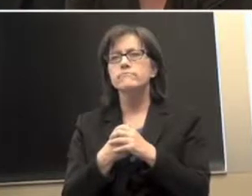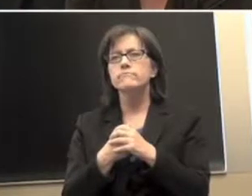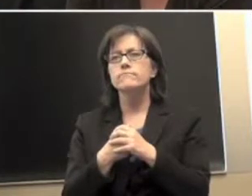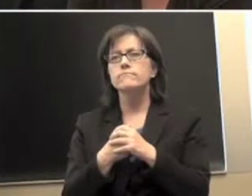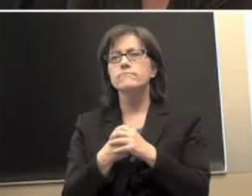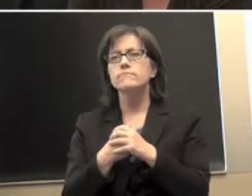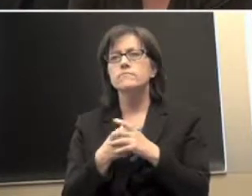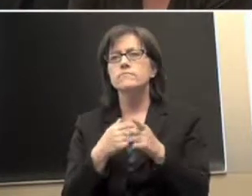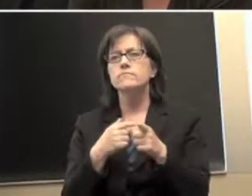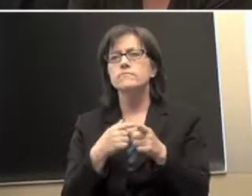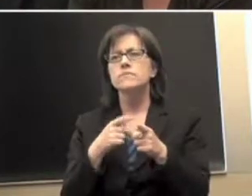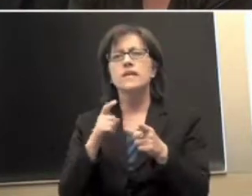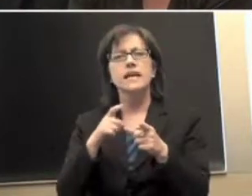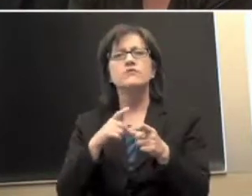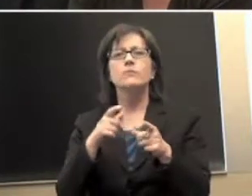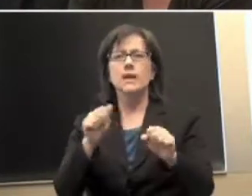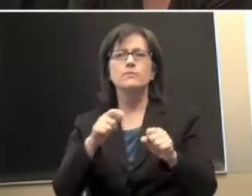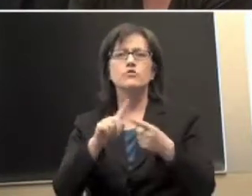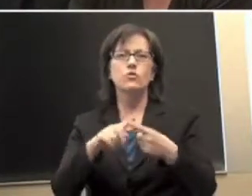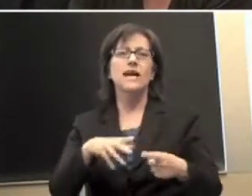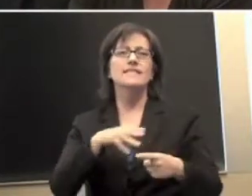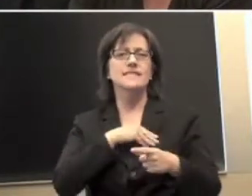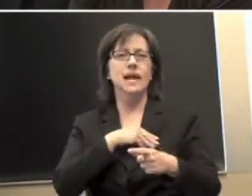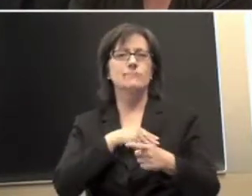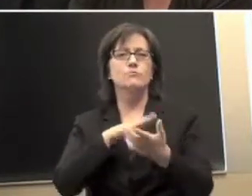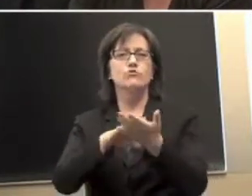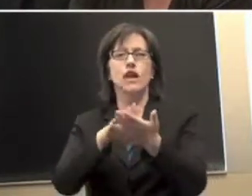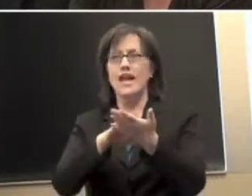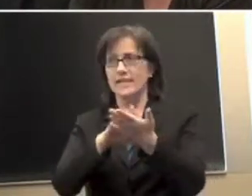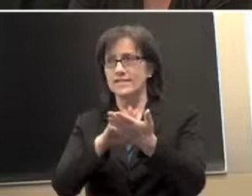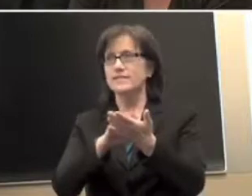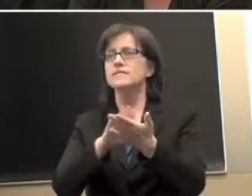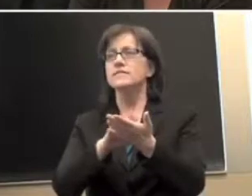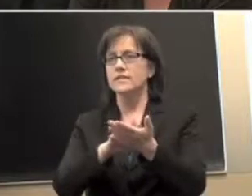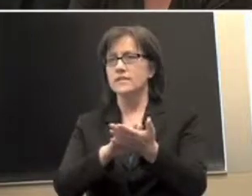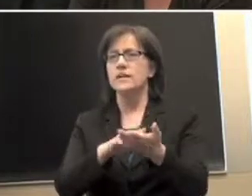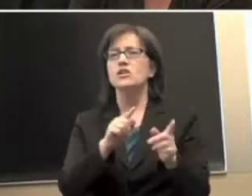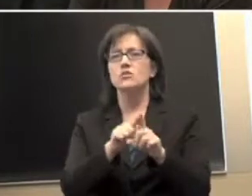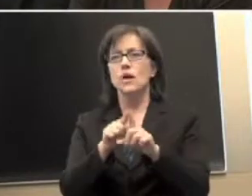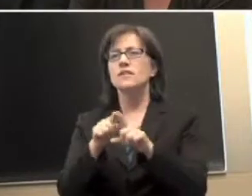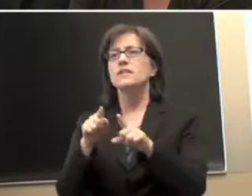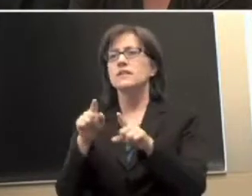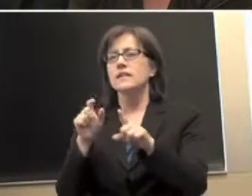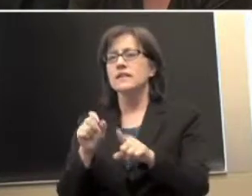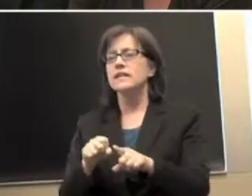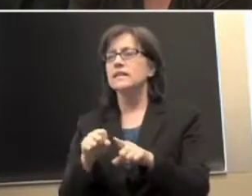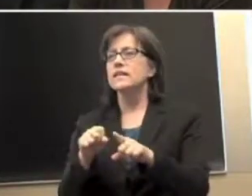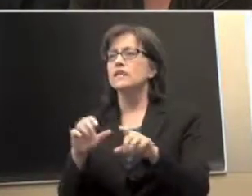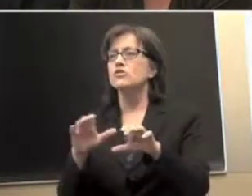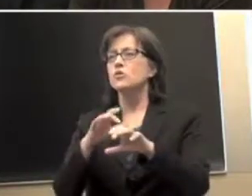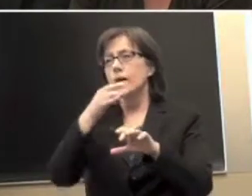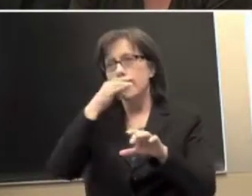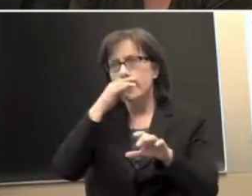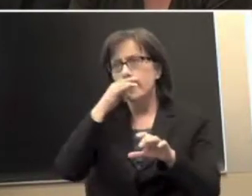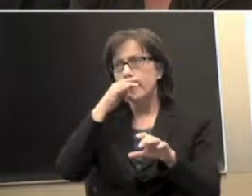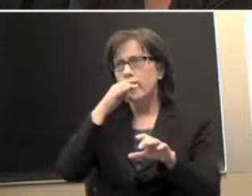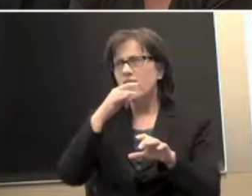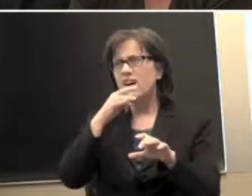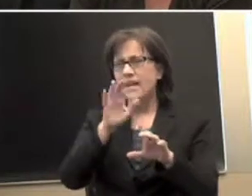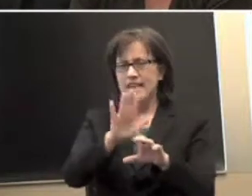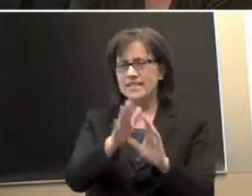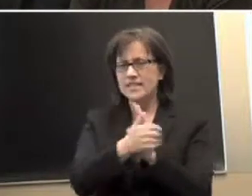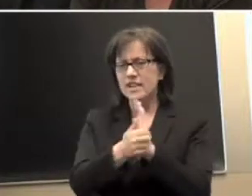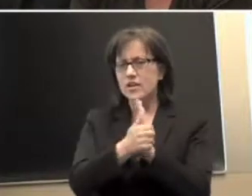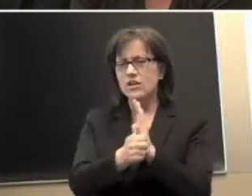accept praise, as well as him being able to utilize his skills with either